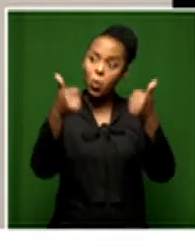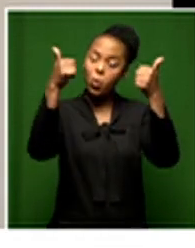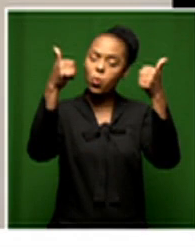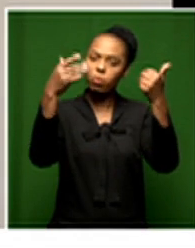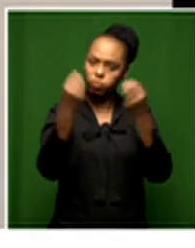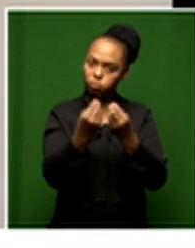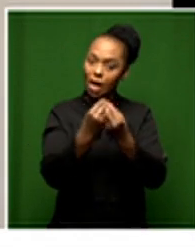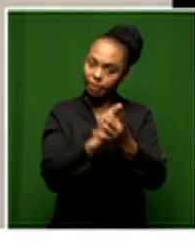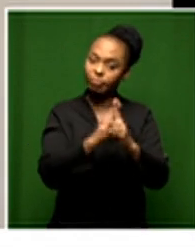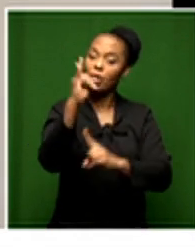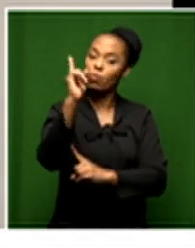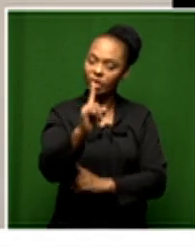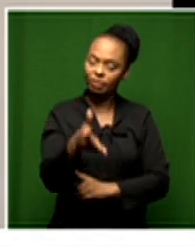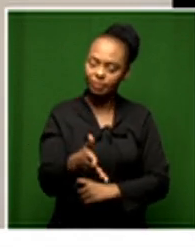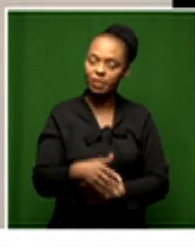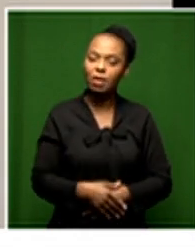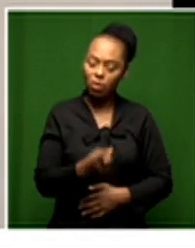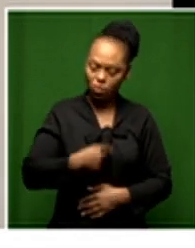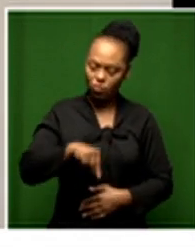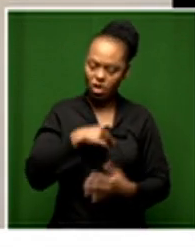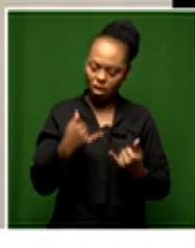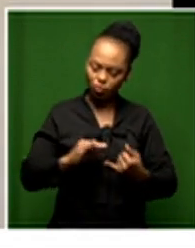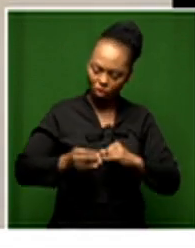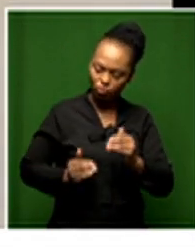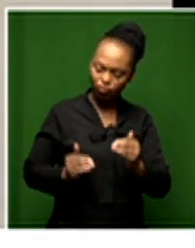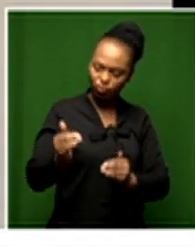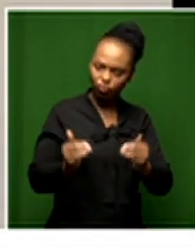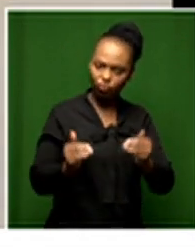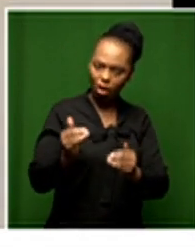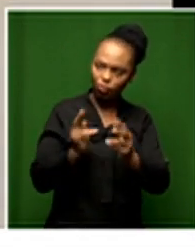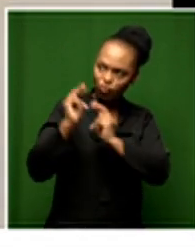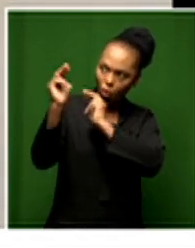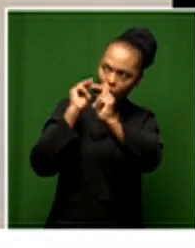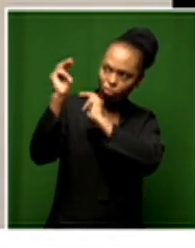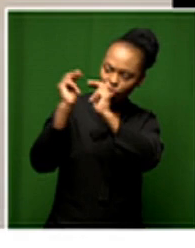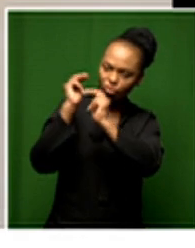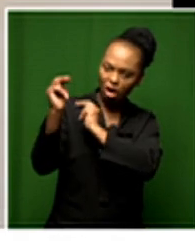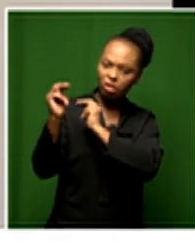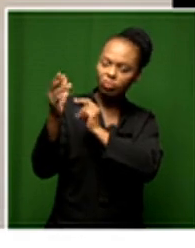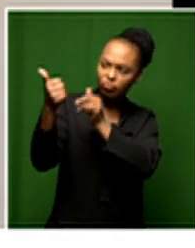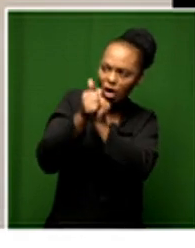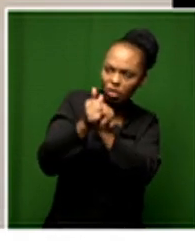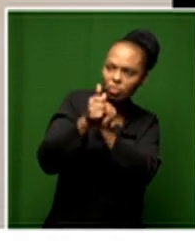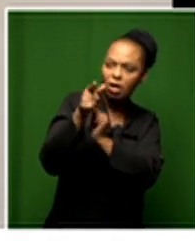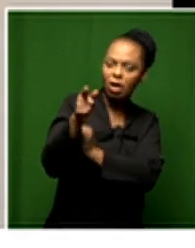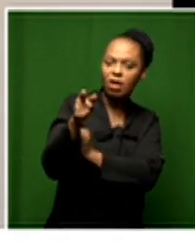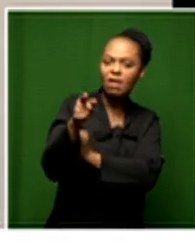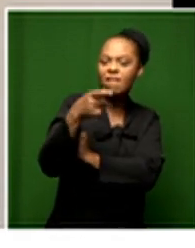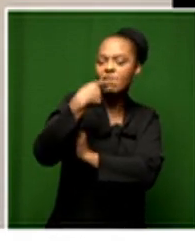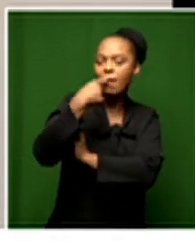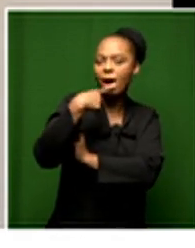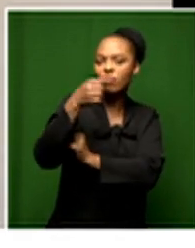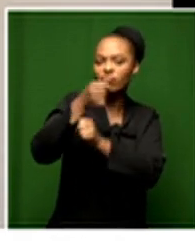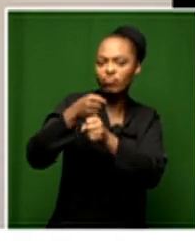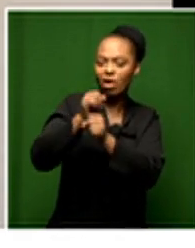breakthrough, if I may say, is that we have managed to negotiate collectively with the pharmaceutical companies. And that's